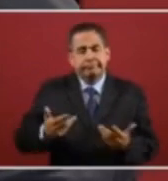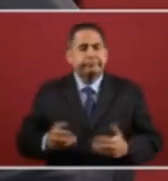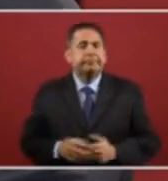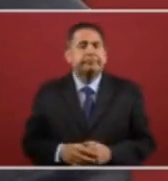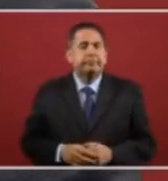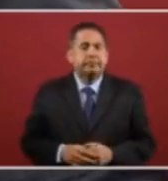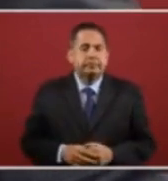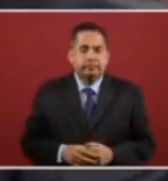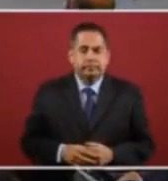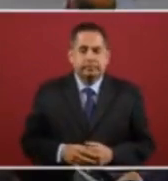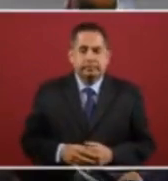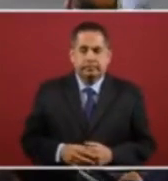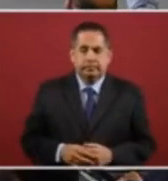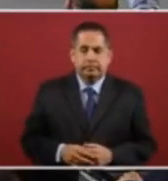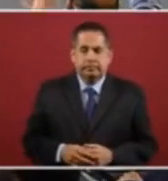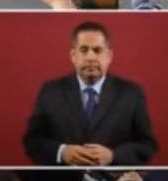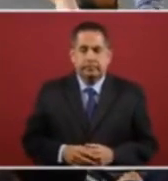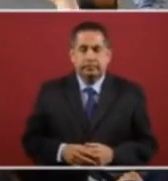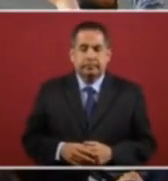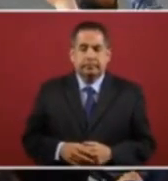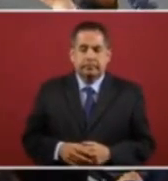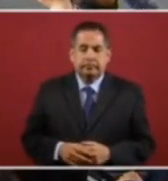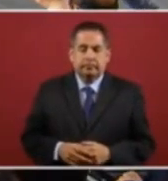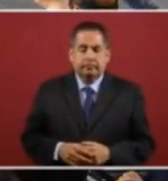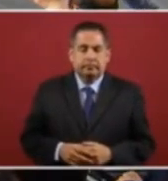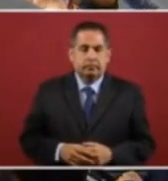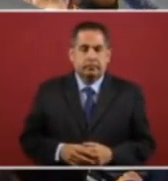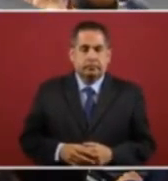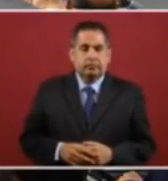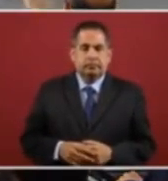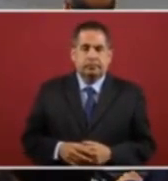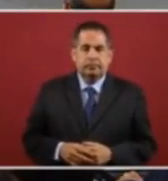atlases for each one of their territories.